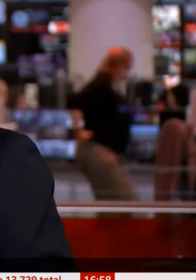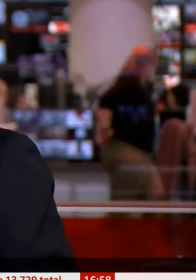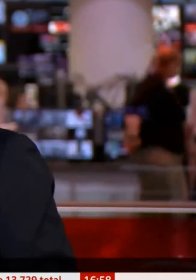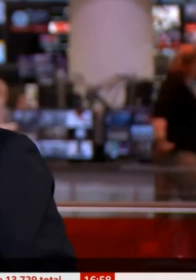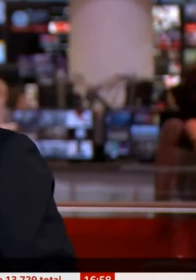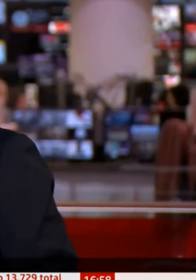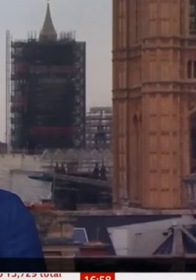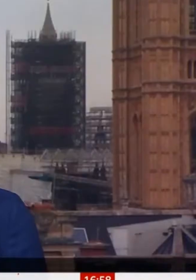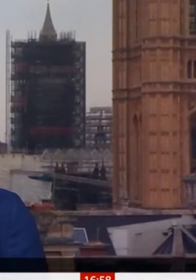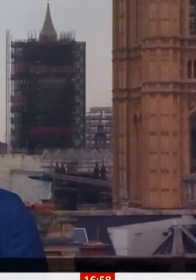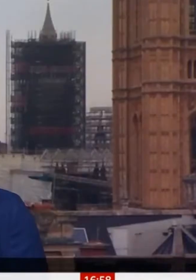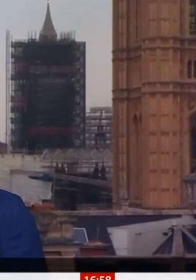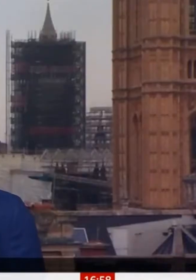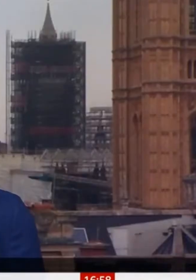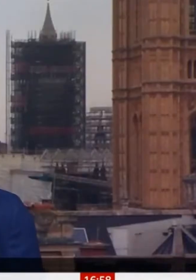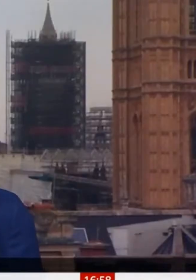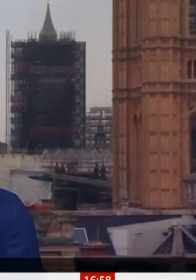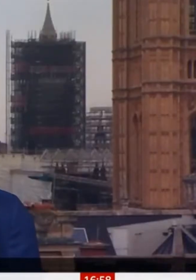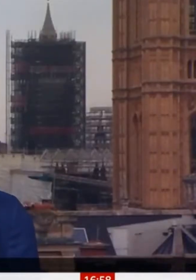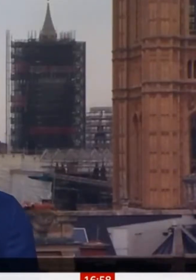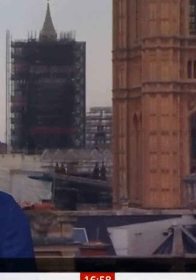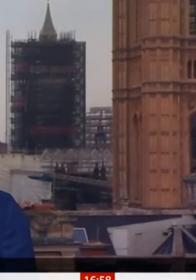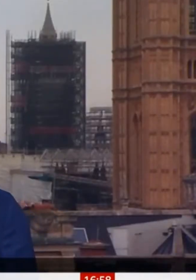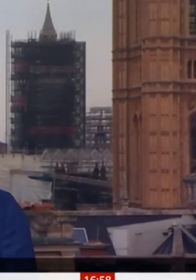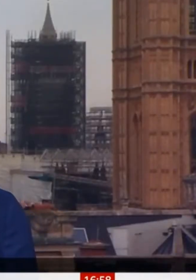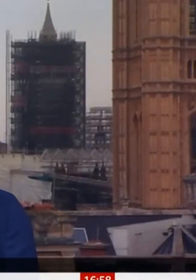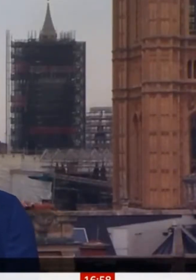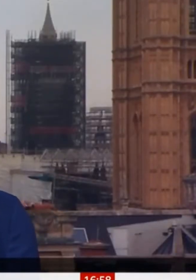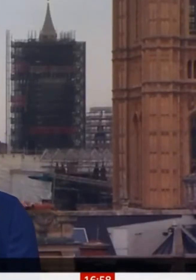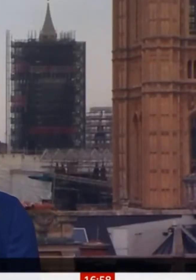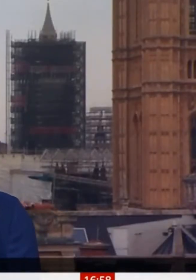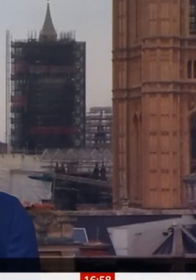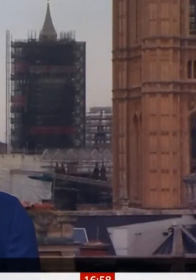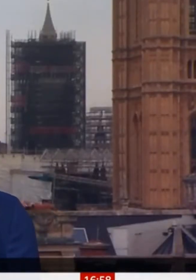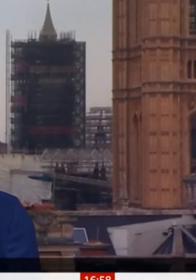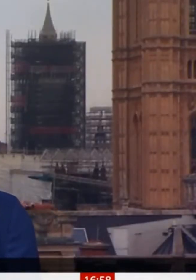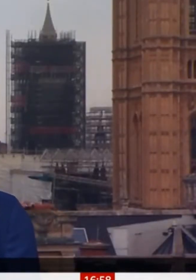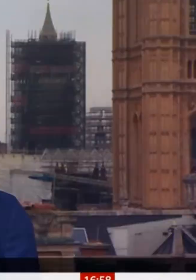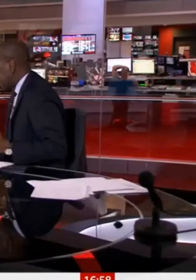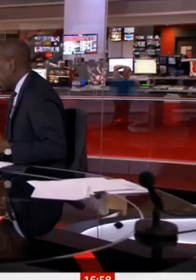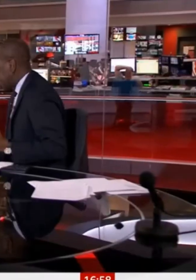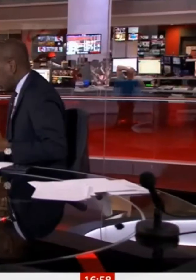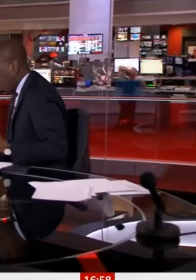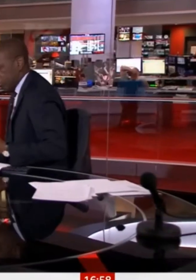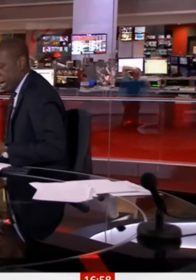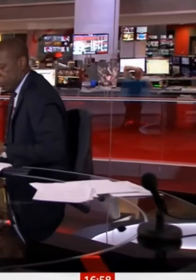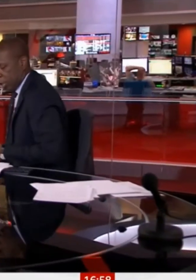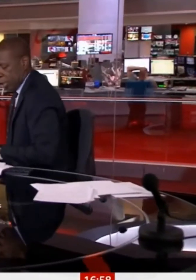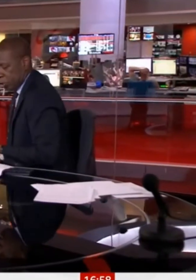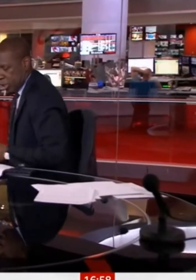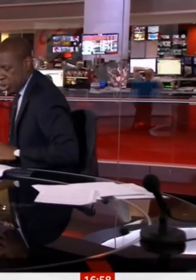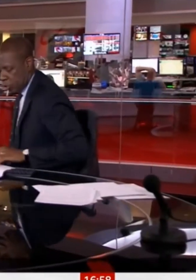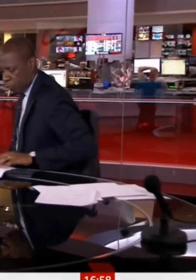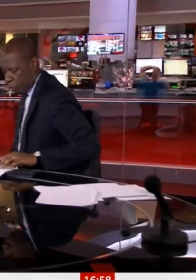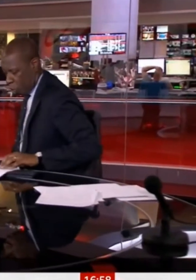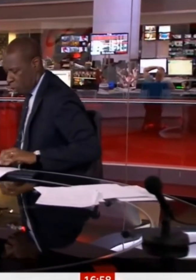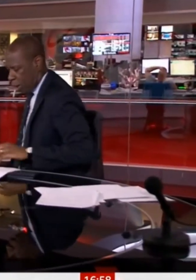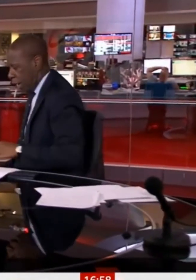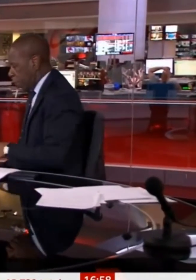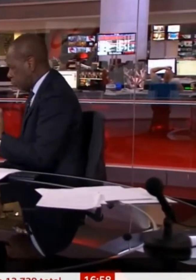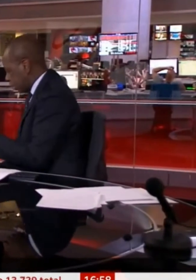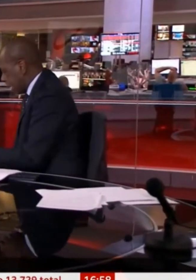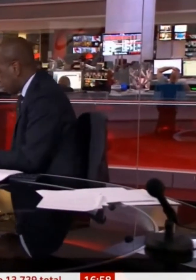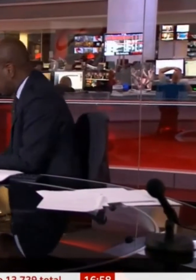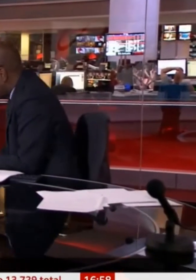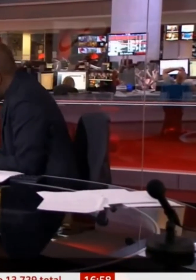political correspondent, Vicky Young, who's at Westminster. Vicky, what everyone wants to know is how long is the lockdown going to continue